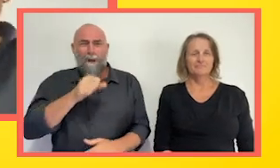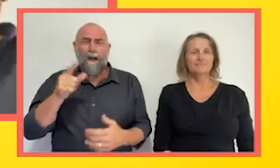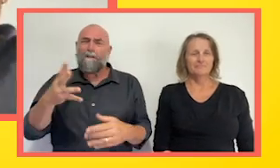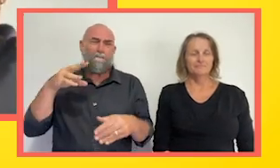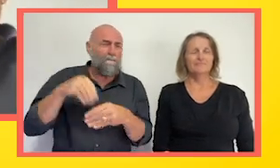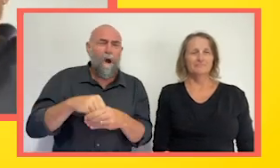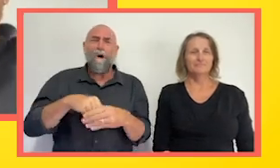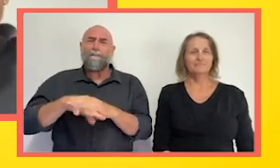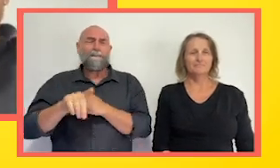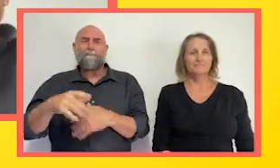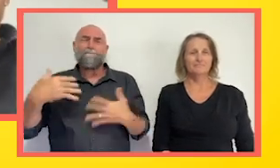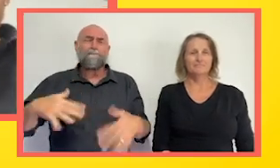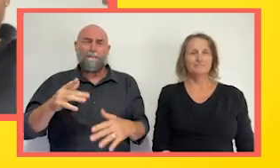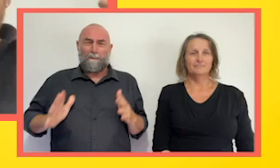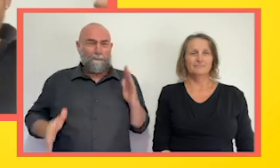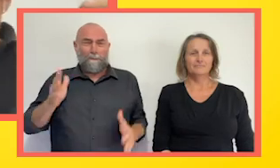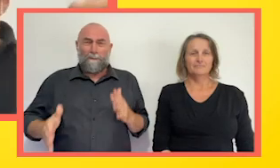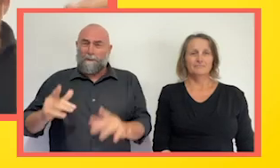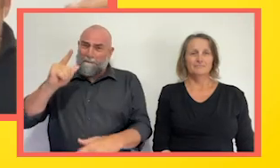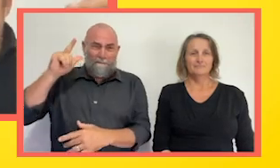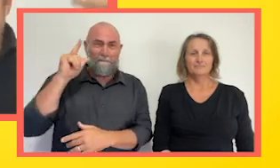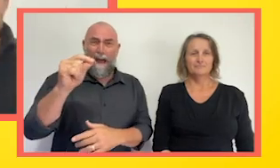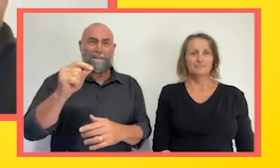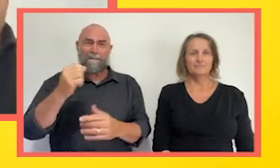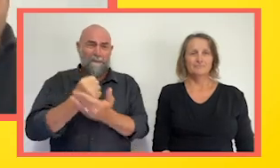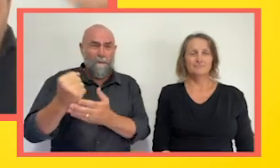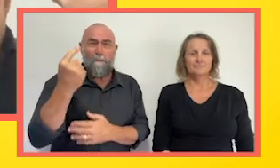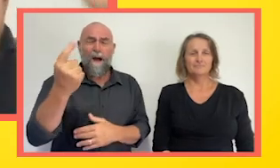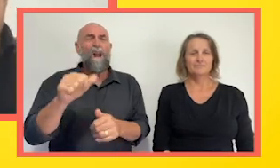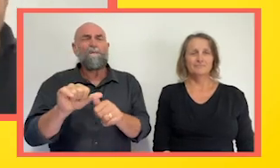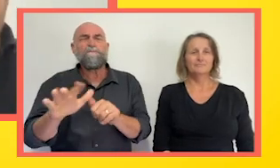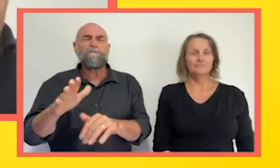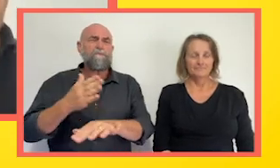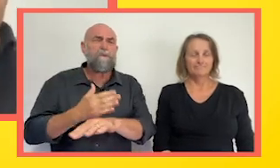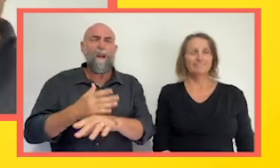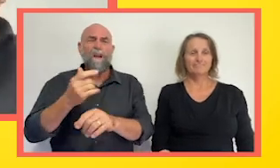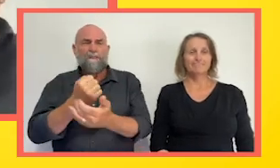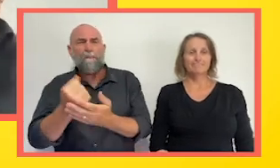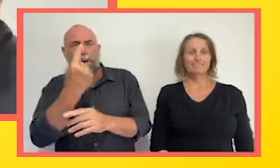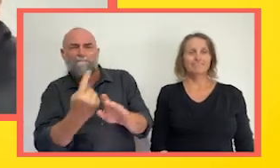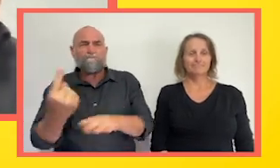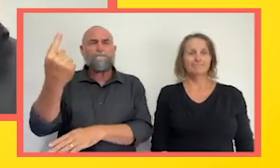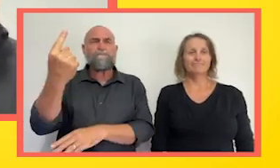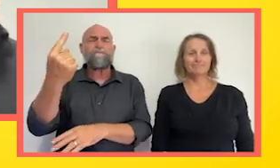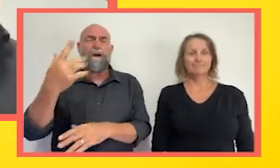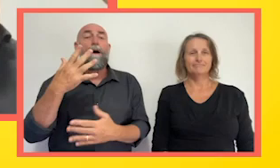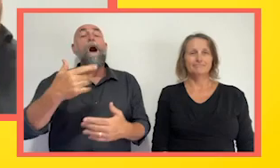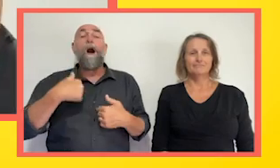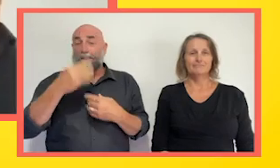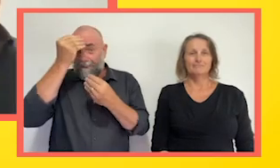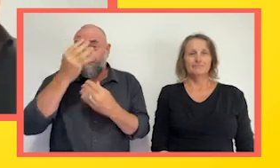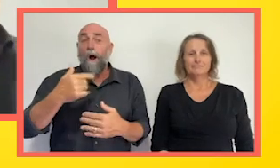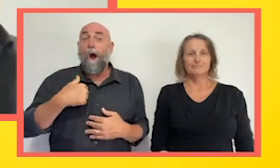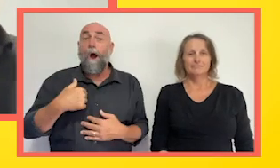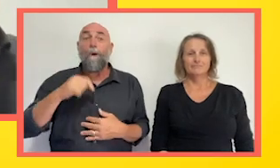of the movement. Fastest ever Paralympian, para-athlete, great work. best of the rest. Mate, I am off to, of